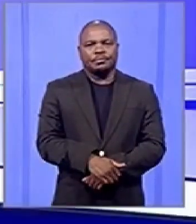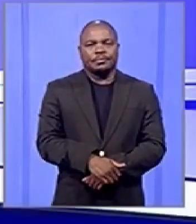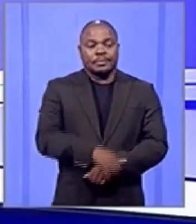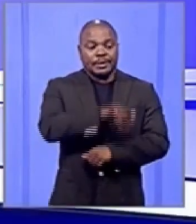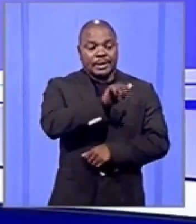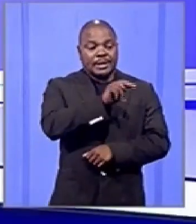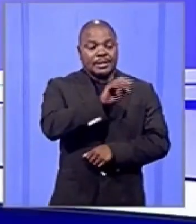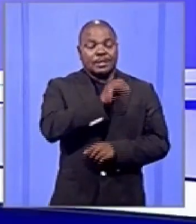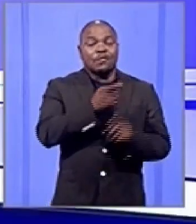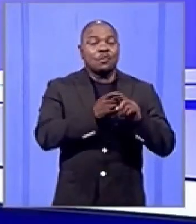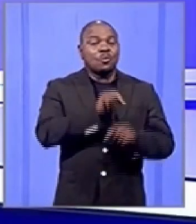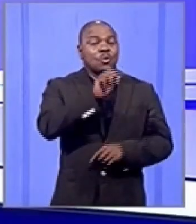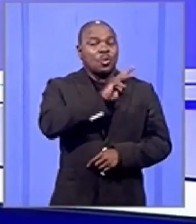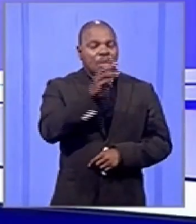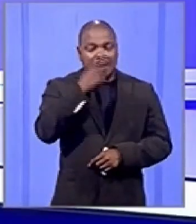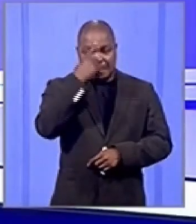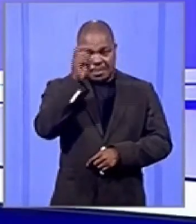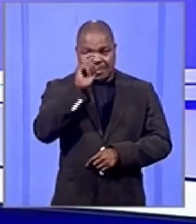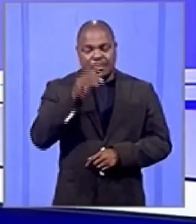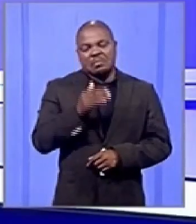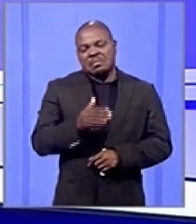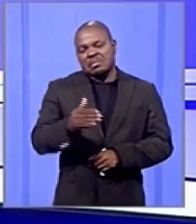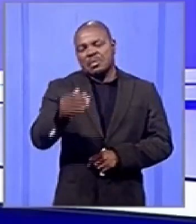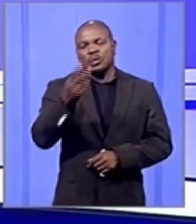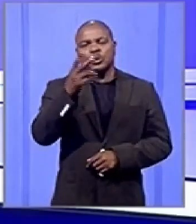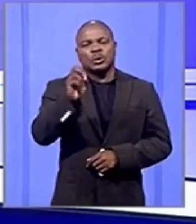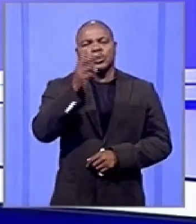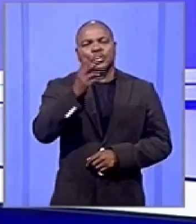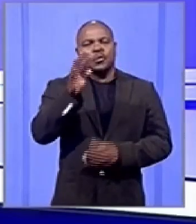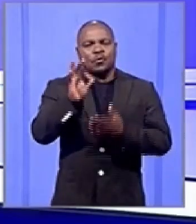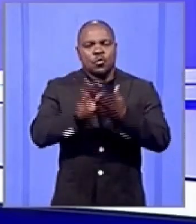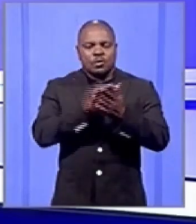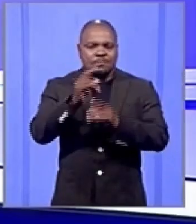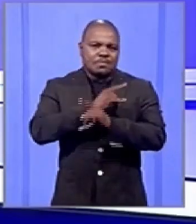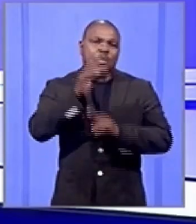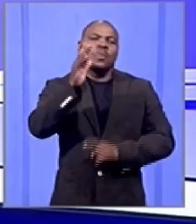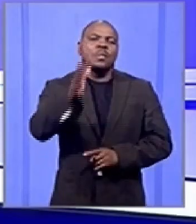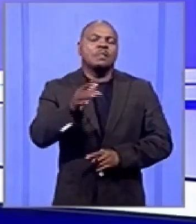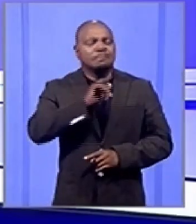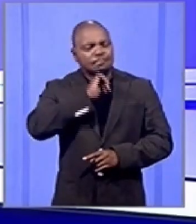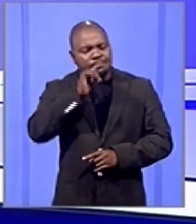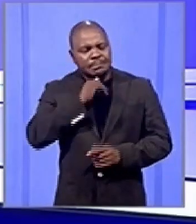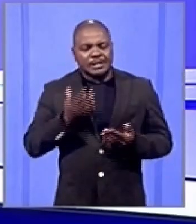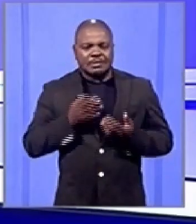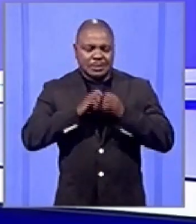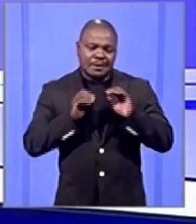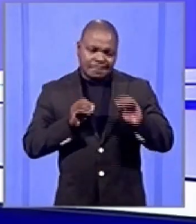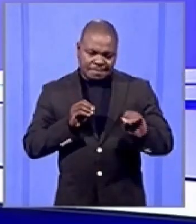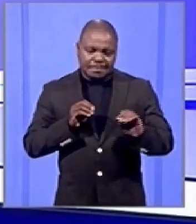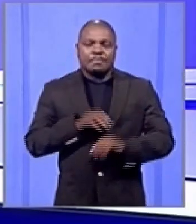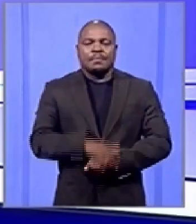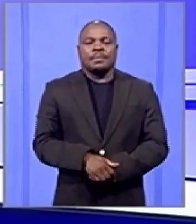ANC Northwest e re ena le tshepo hore e tla hlola dikgetho tsa 2024 ho sa natswe mathata a phano ya ditshebeletso.